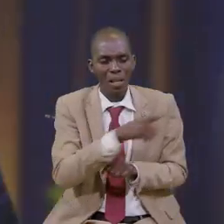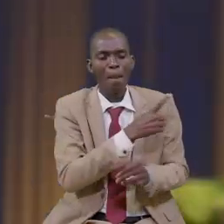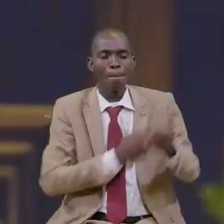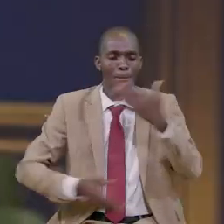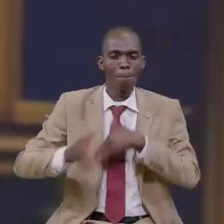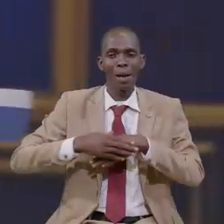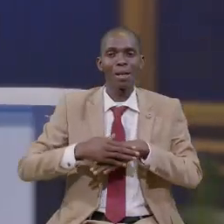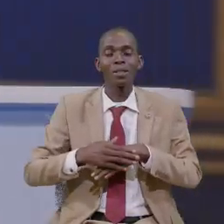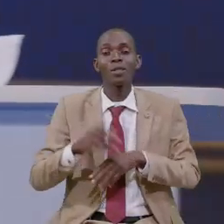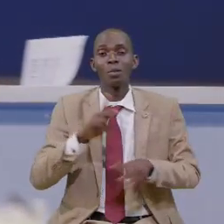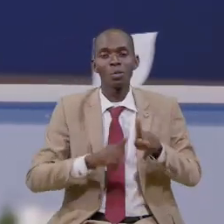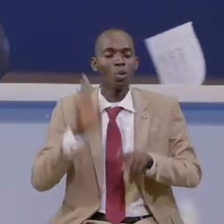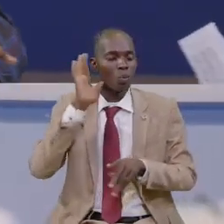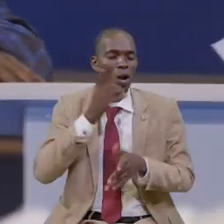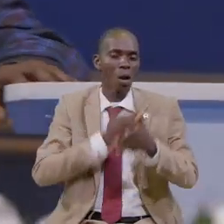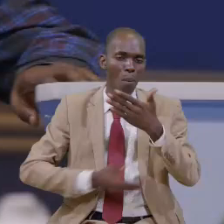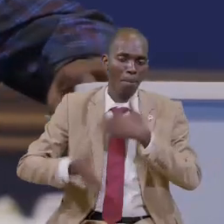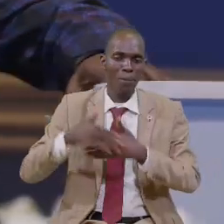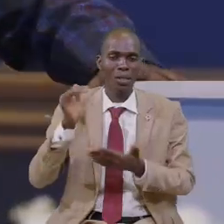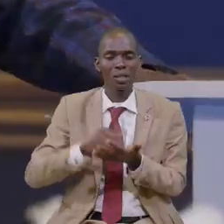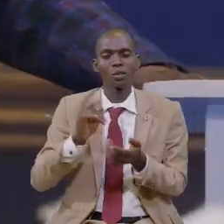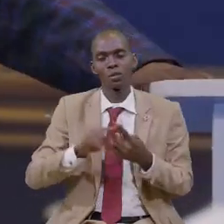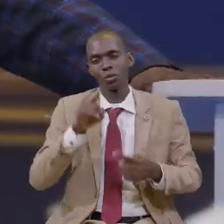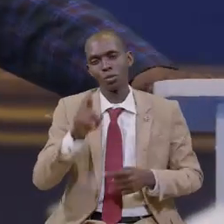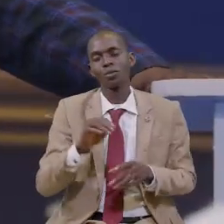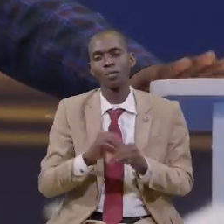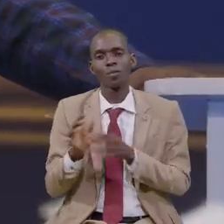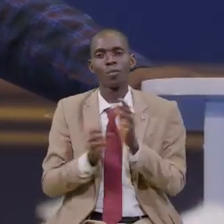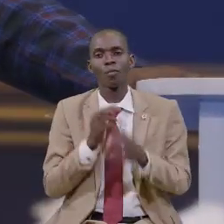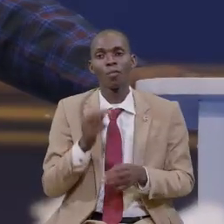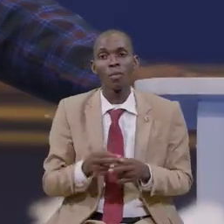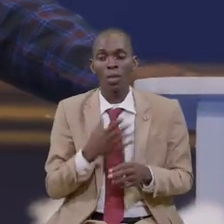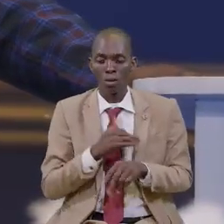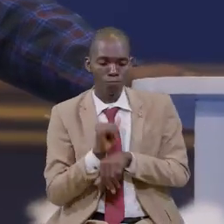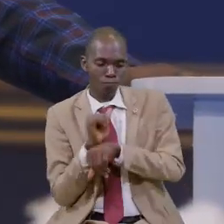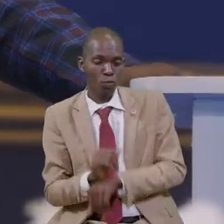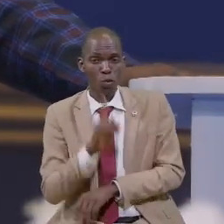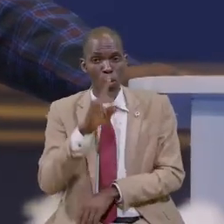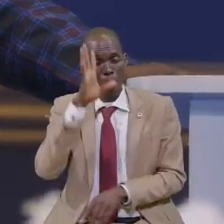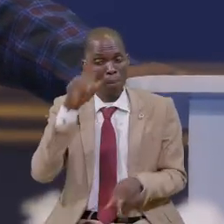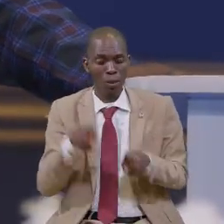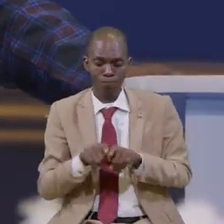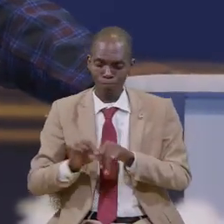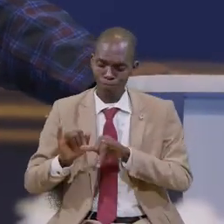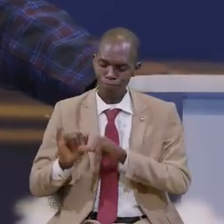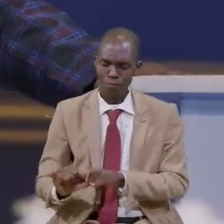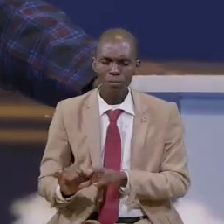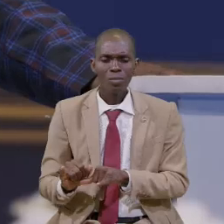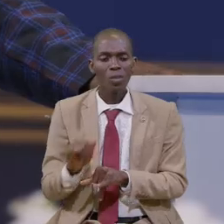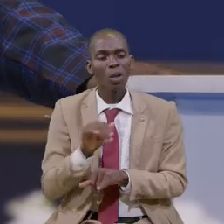it changed him. And they got back home. And they